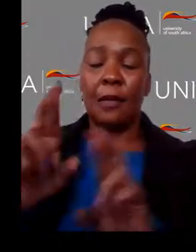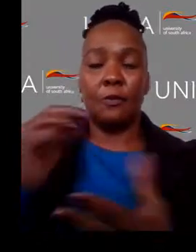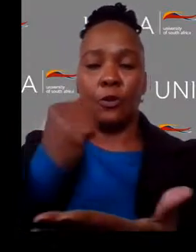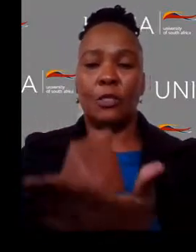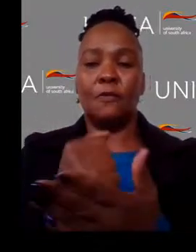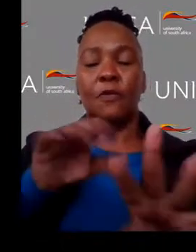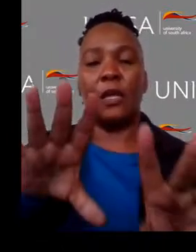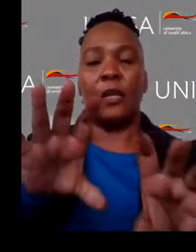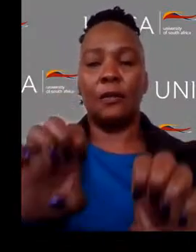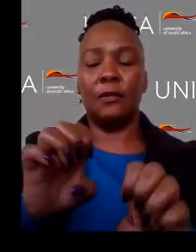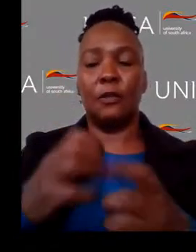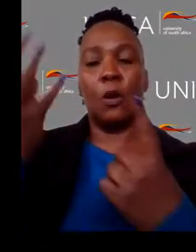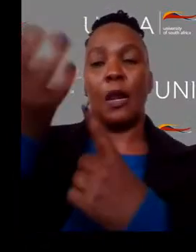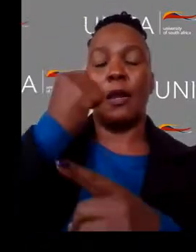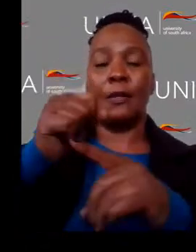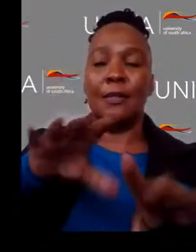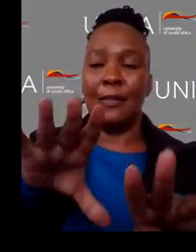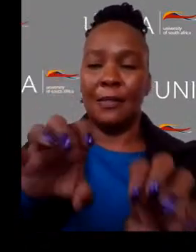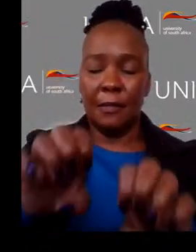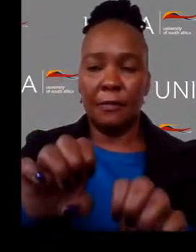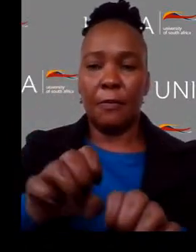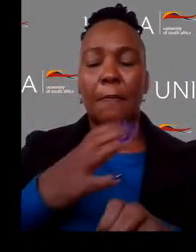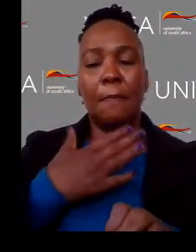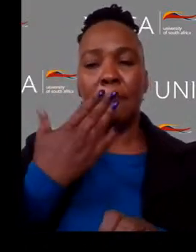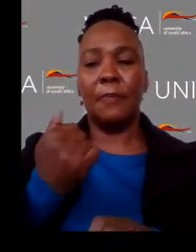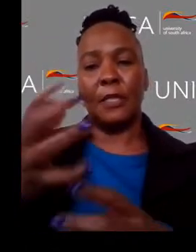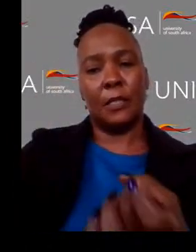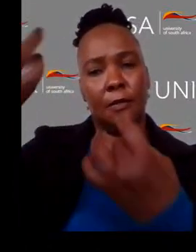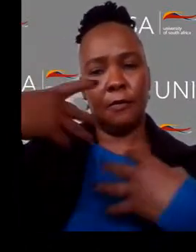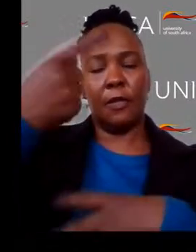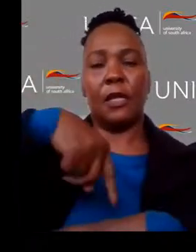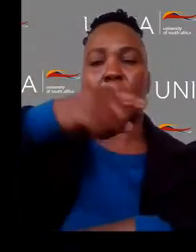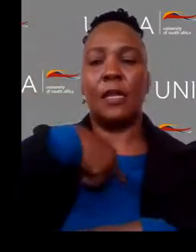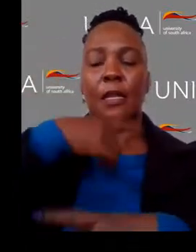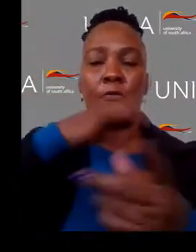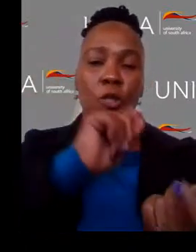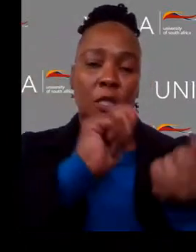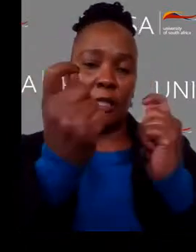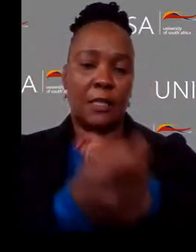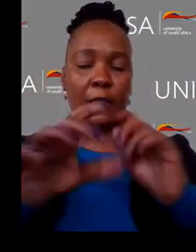you acquired a disability, please inform us so that we can adjust and accommodate you.